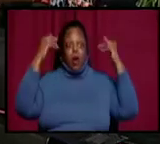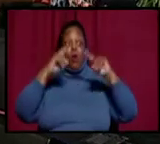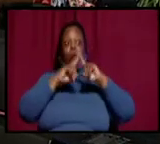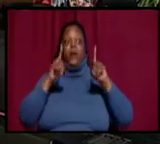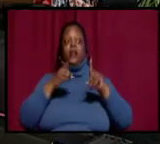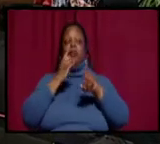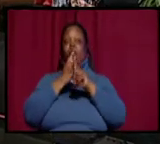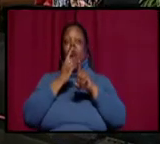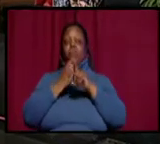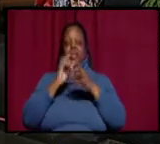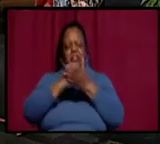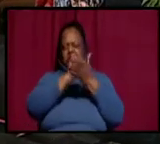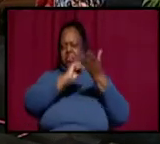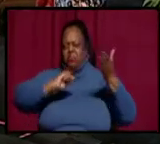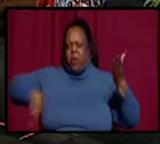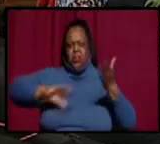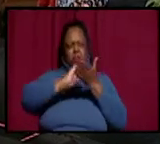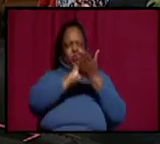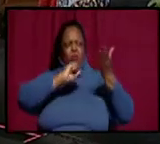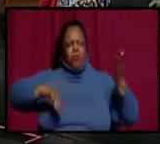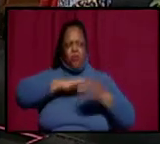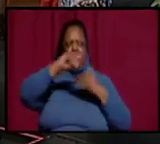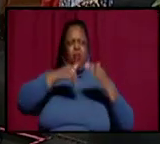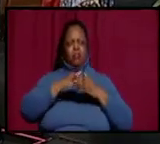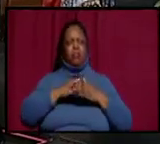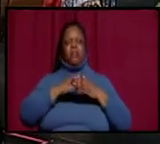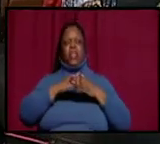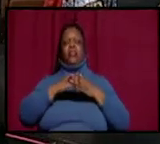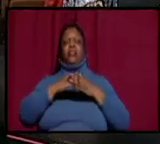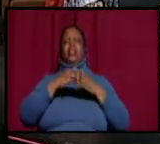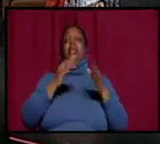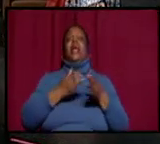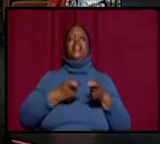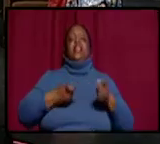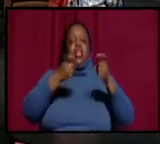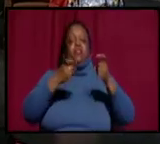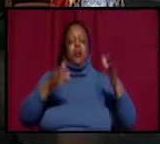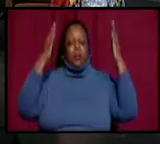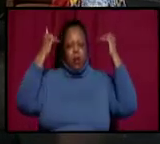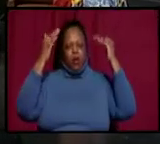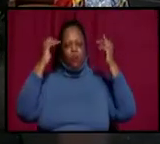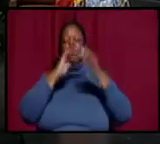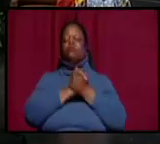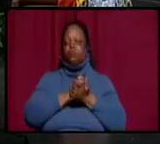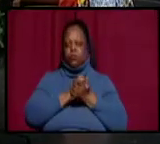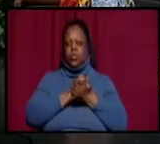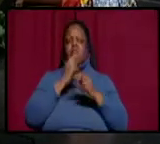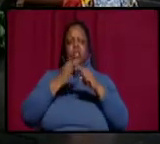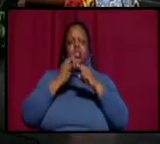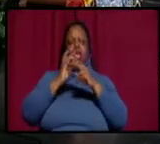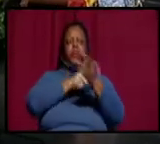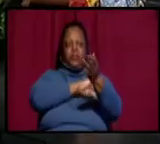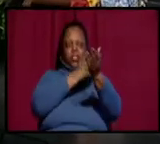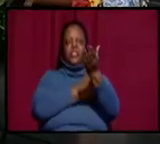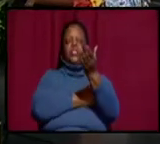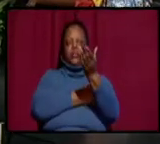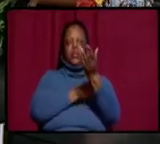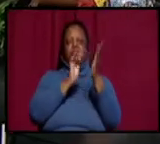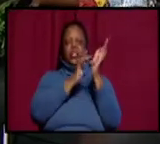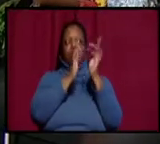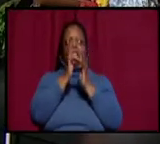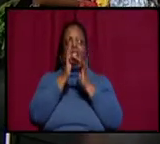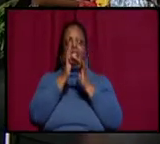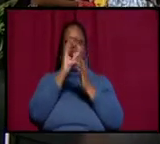the chain. Break the yoke. Break the shackle. Break the fetter. In the name of Jesus.